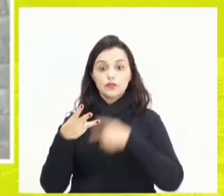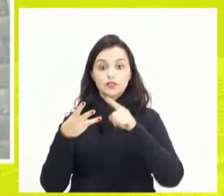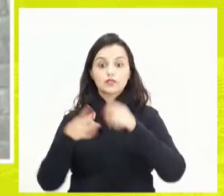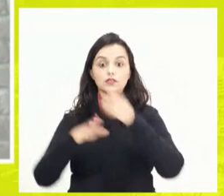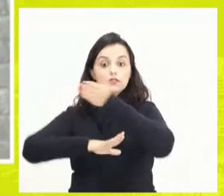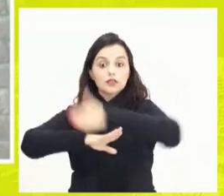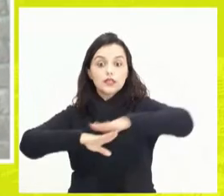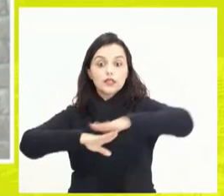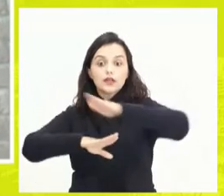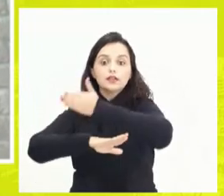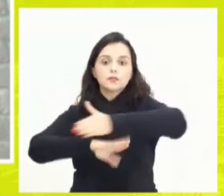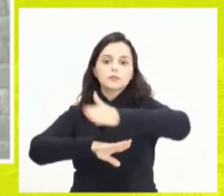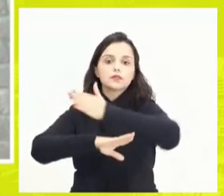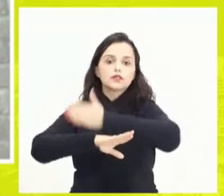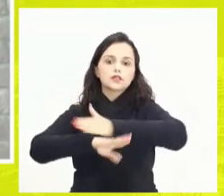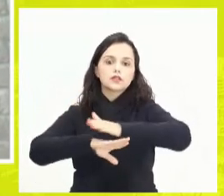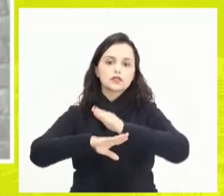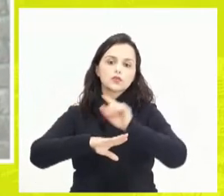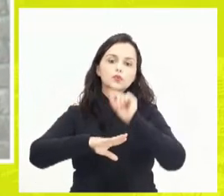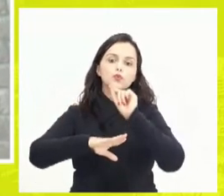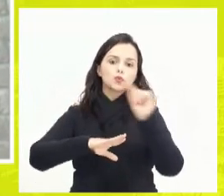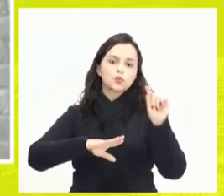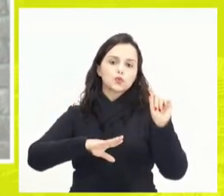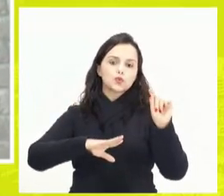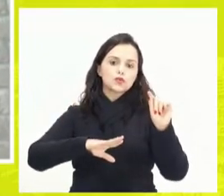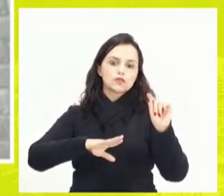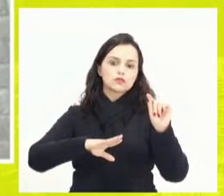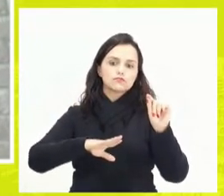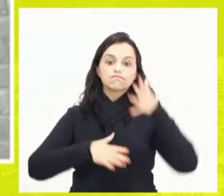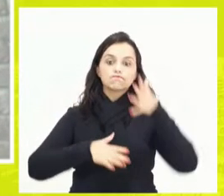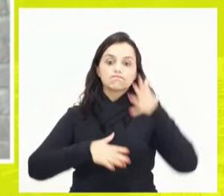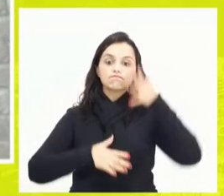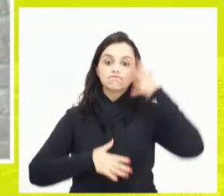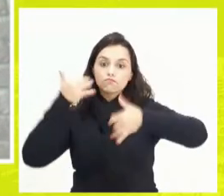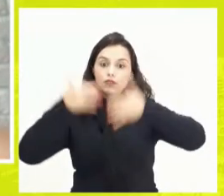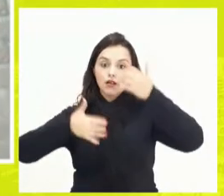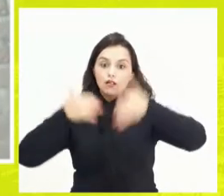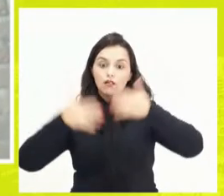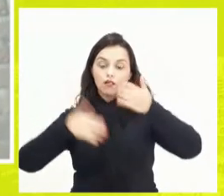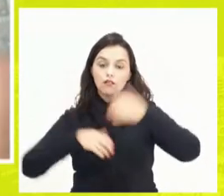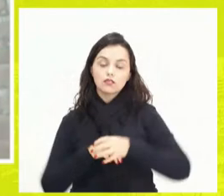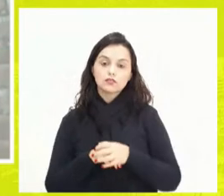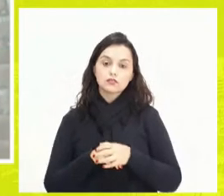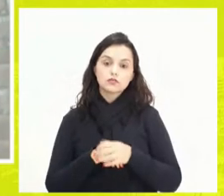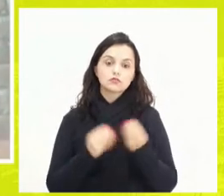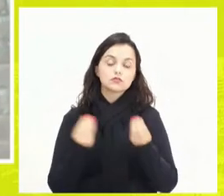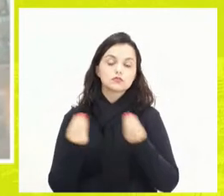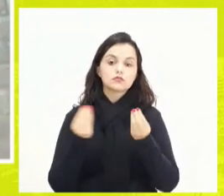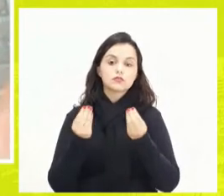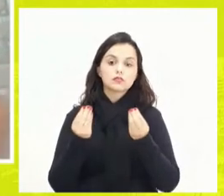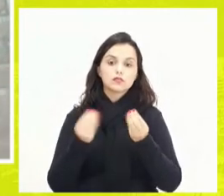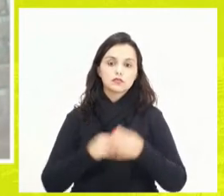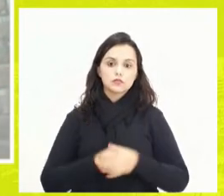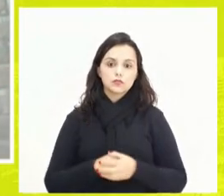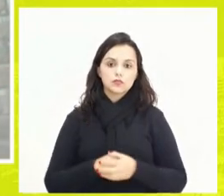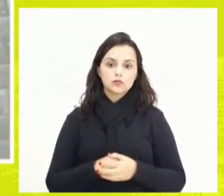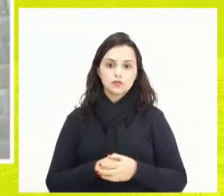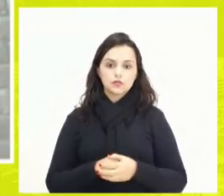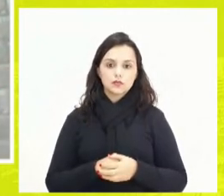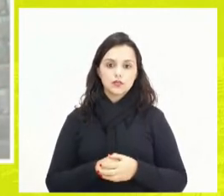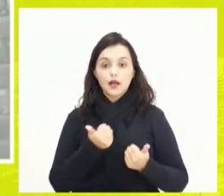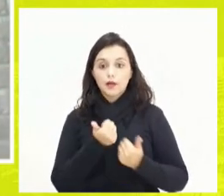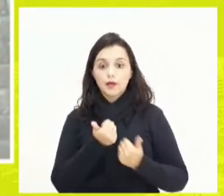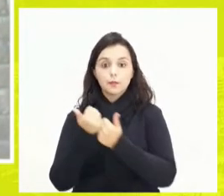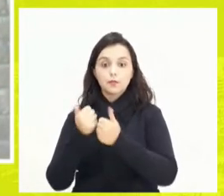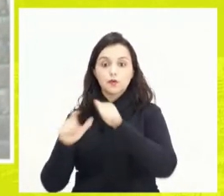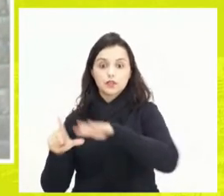training what trainings are going to take place speeches workshops how can i support